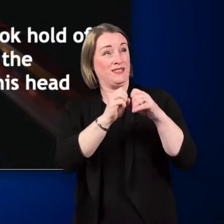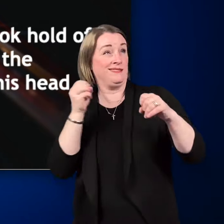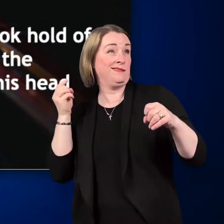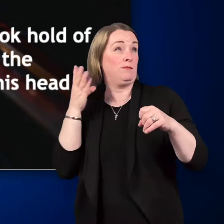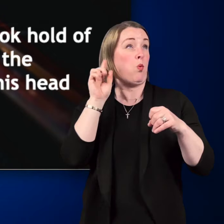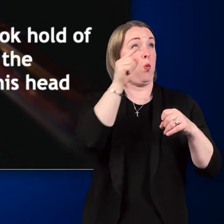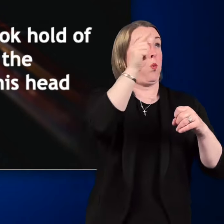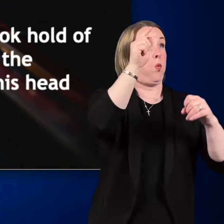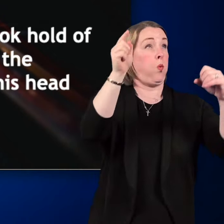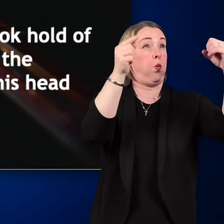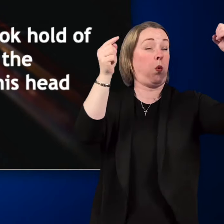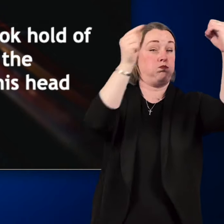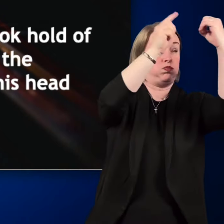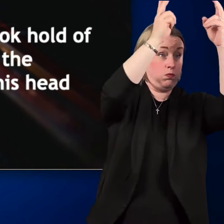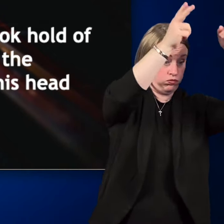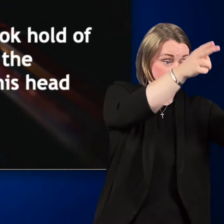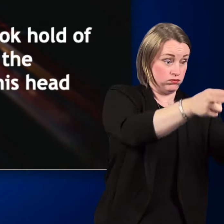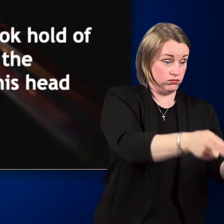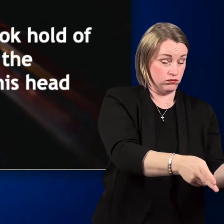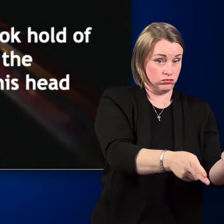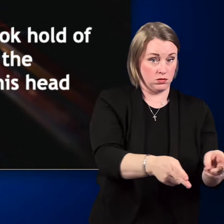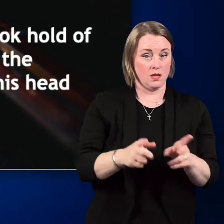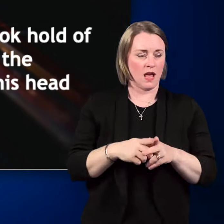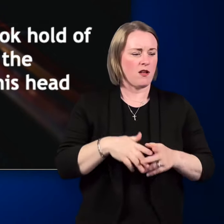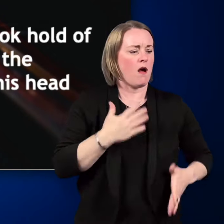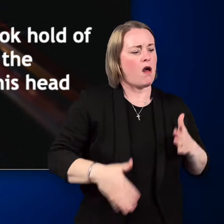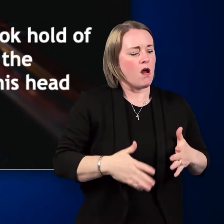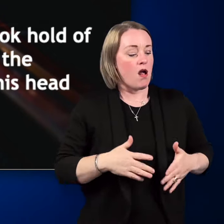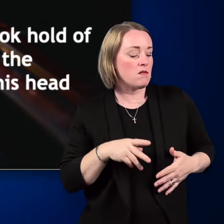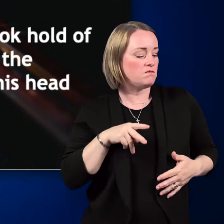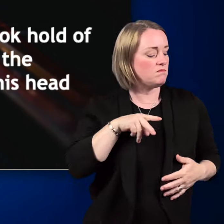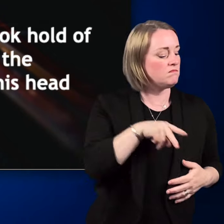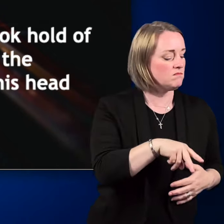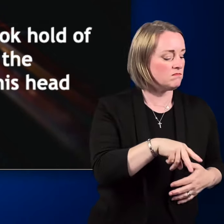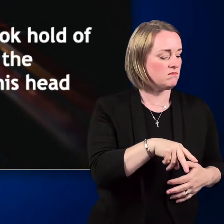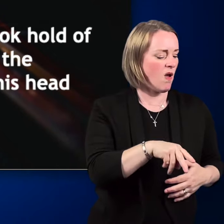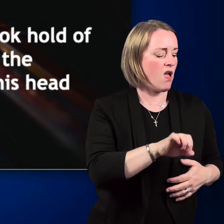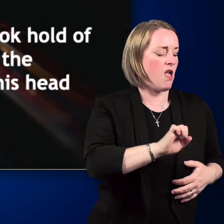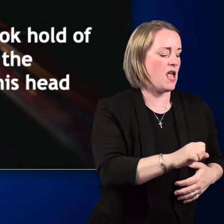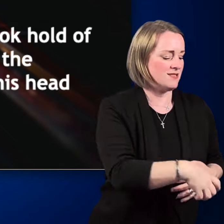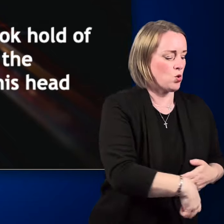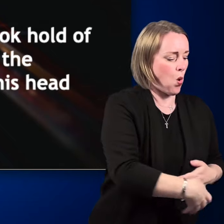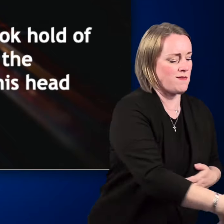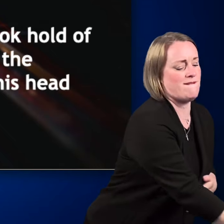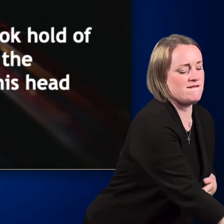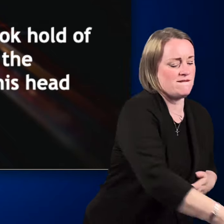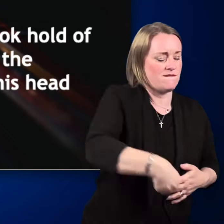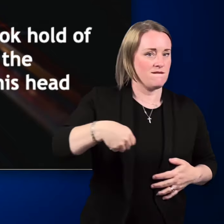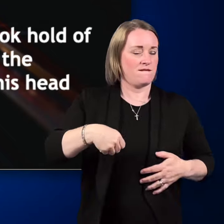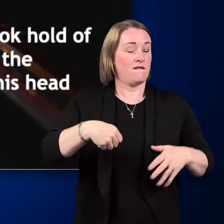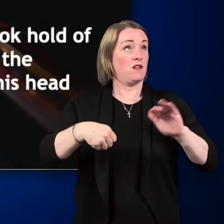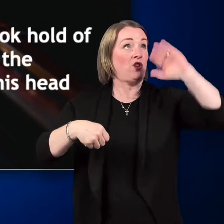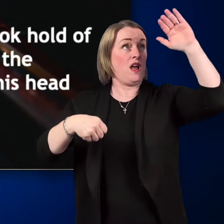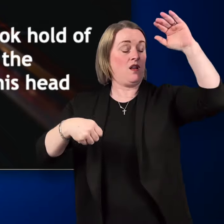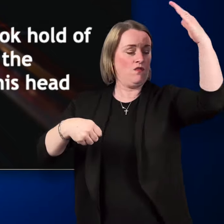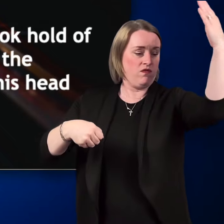him. David ran and stood over him. He took hold of the Philistine's sword and drew it from the sheath. After